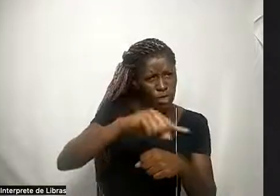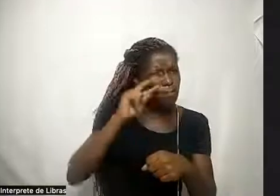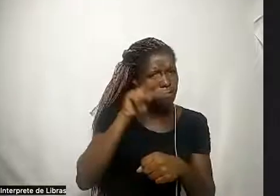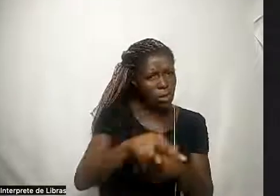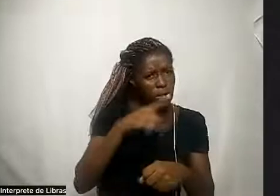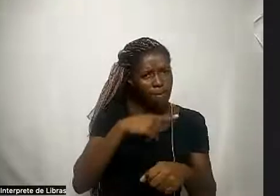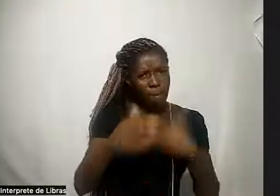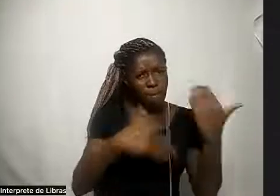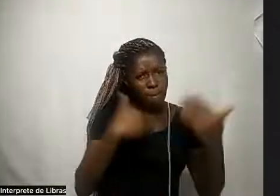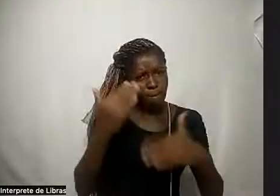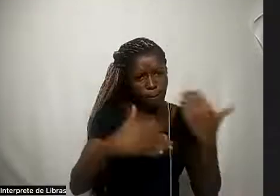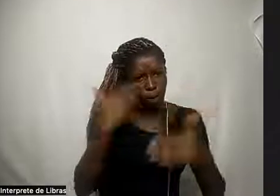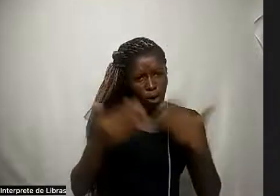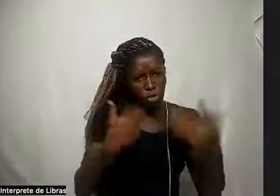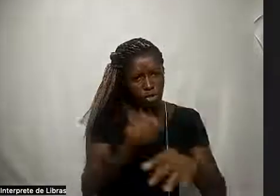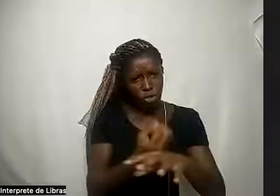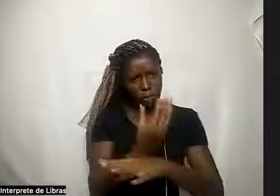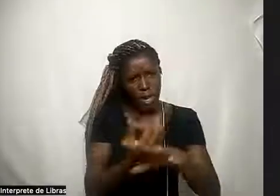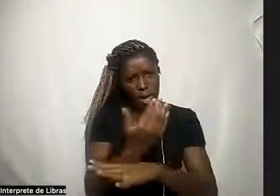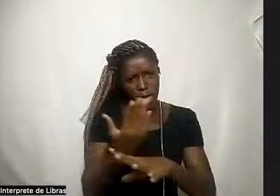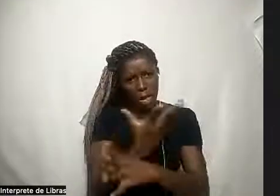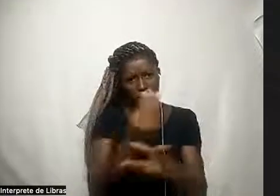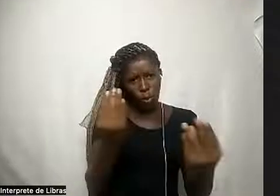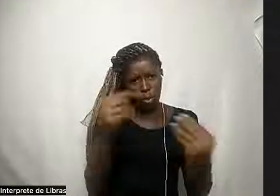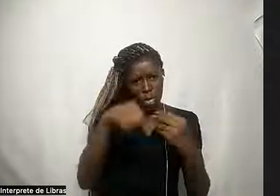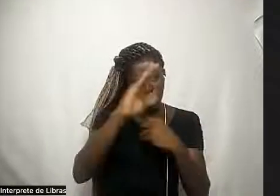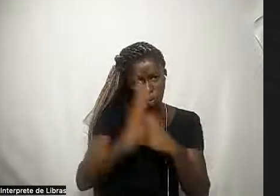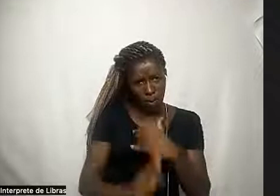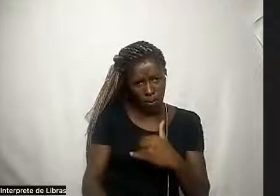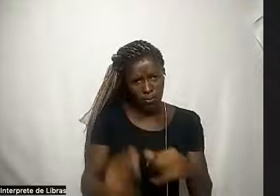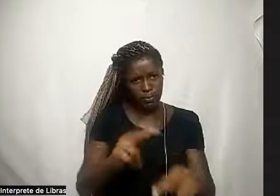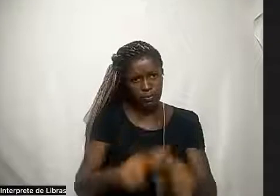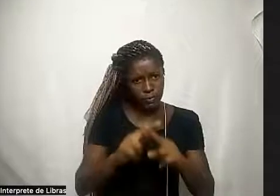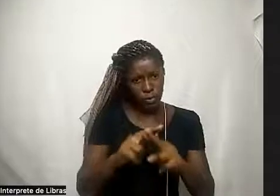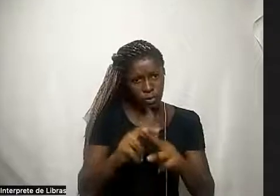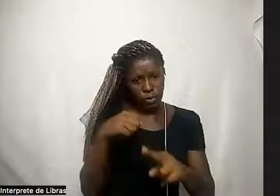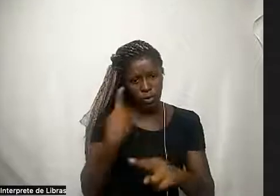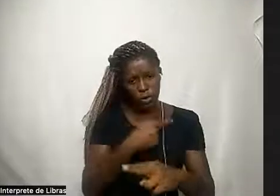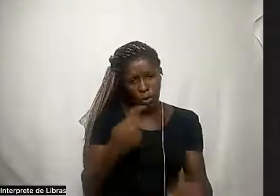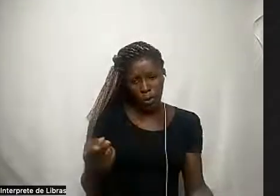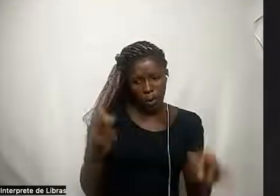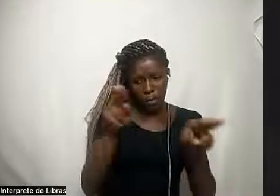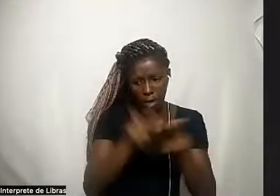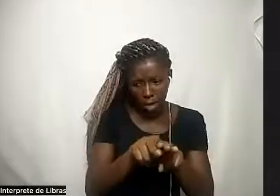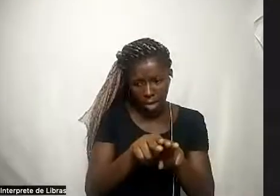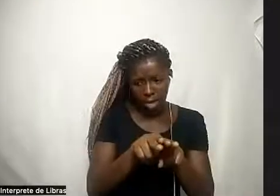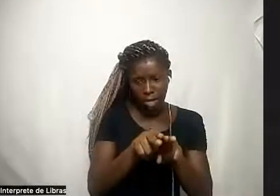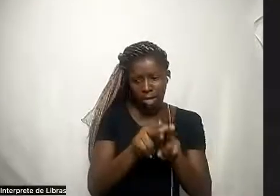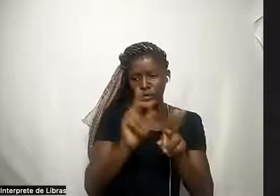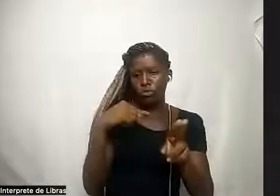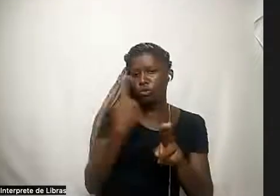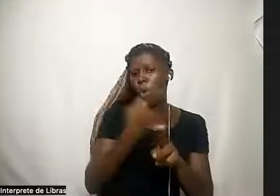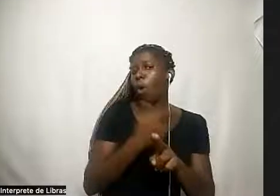a huge number of deaths of humpback whales in the Brazilian coast last year, and